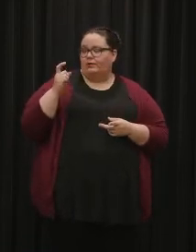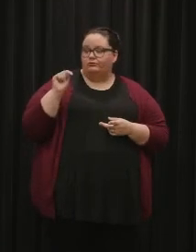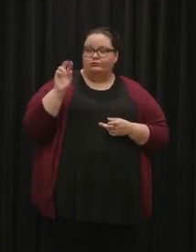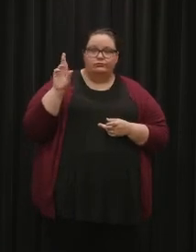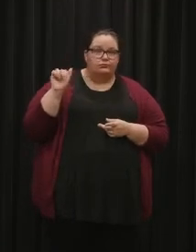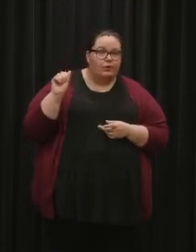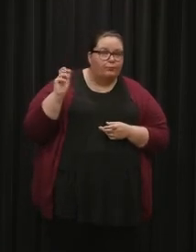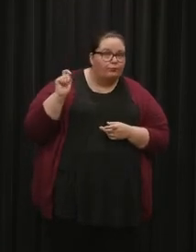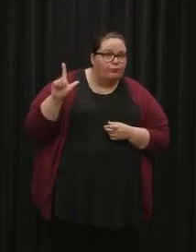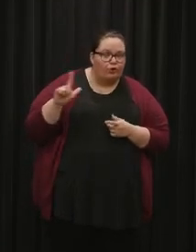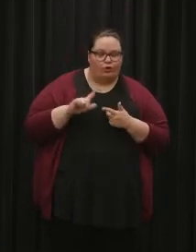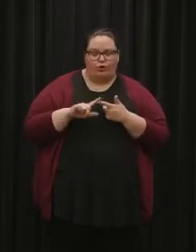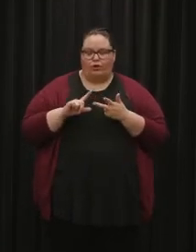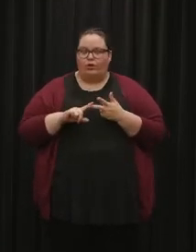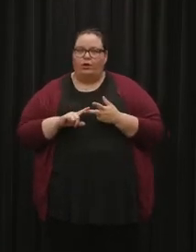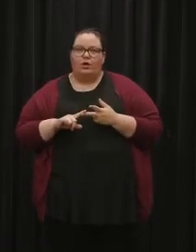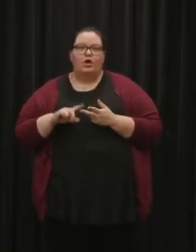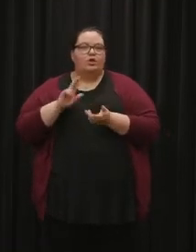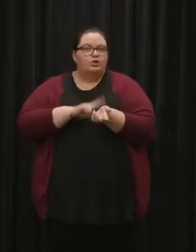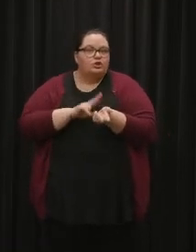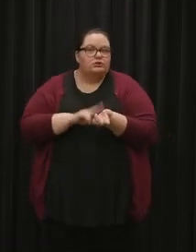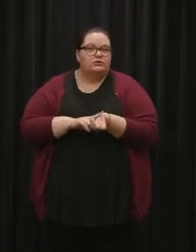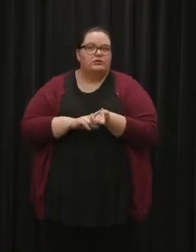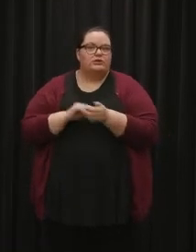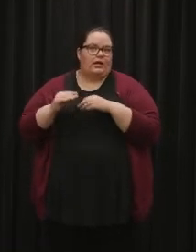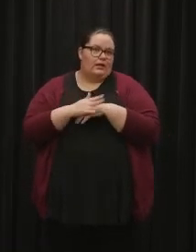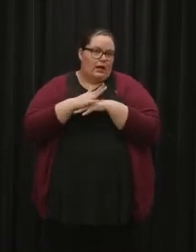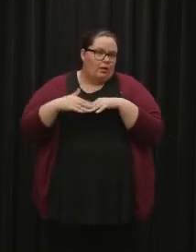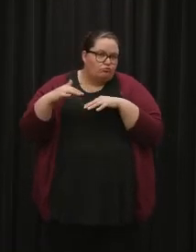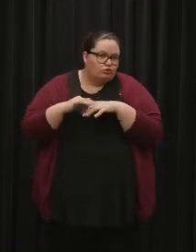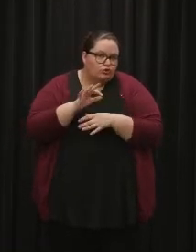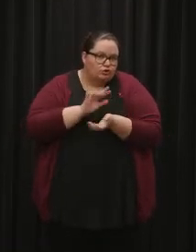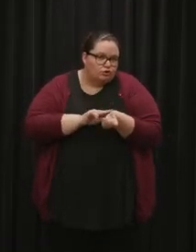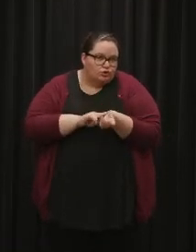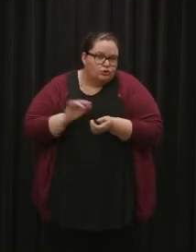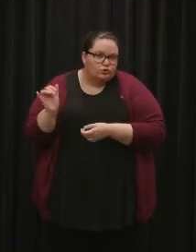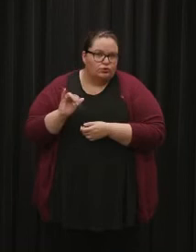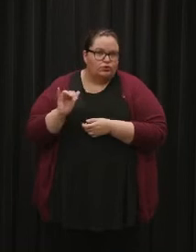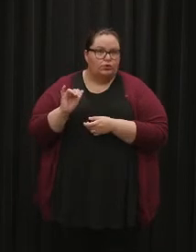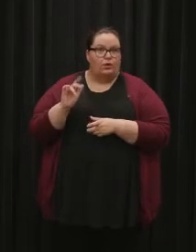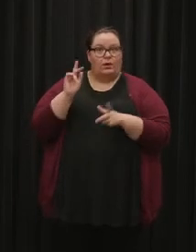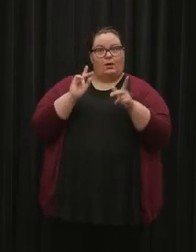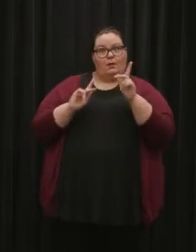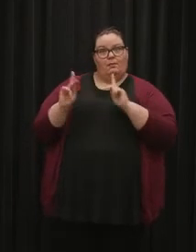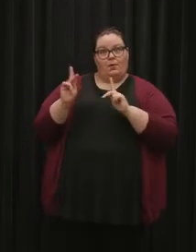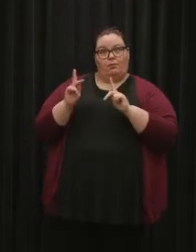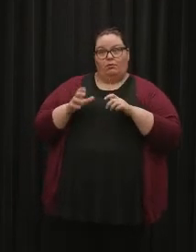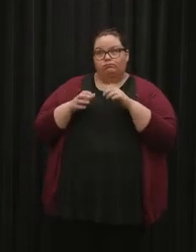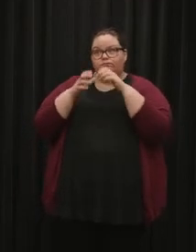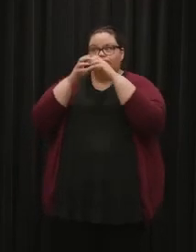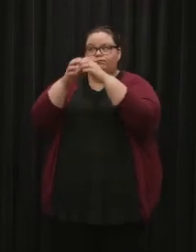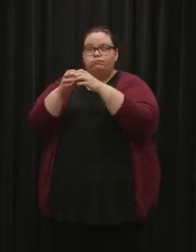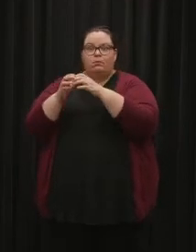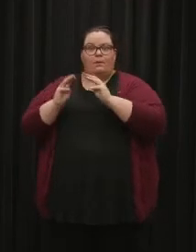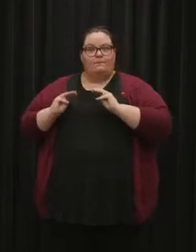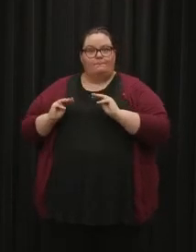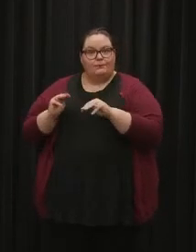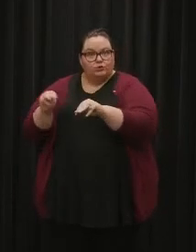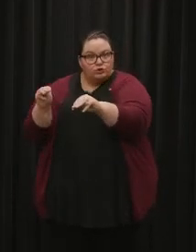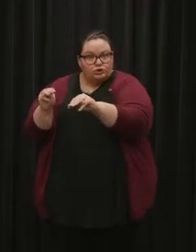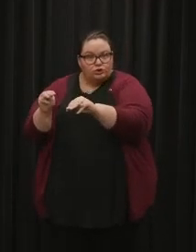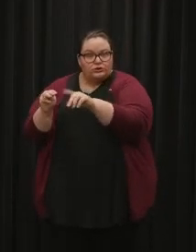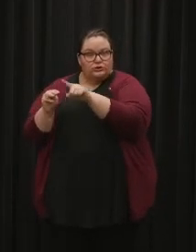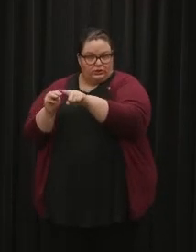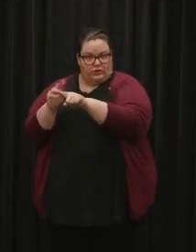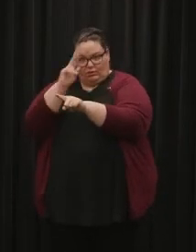workers, and First Nations nurses. Nursing home residents will be taken to the Miramichi Regional Hospital, and frontline healthcare workers are